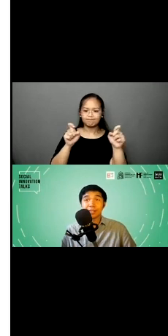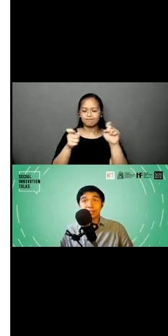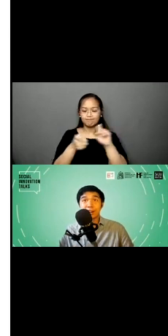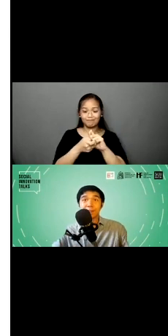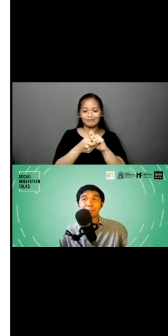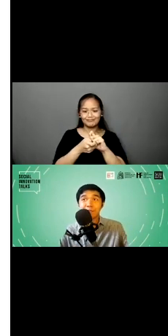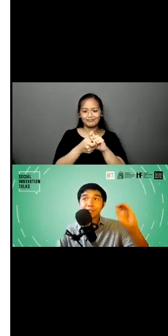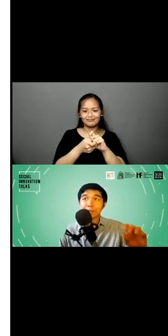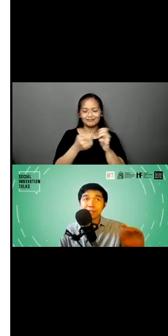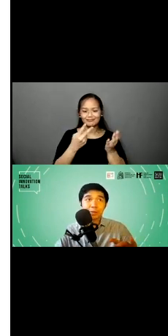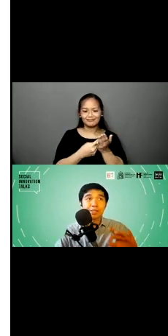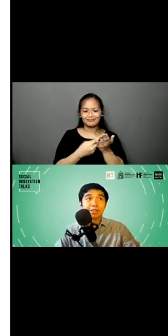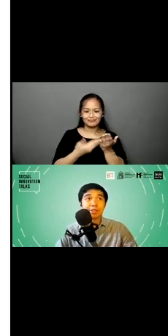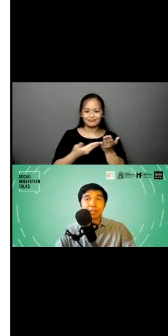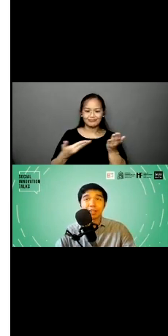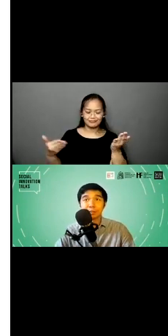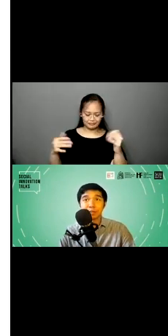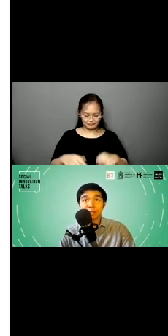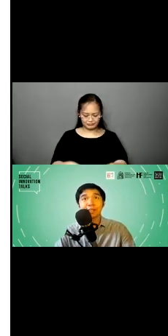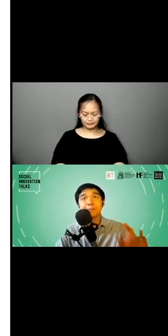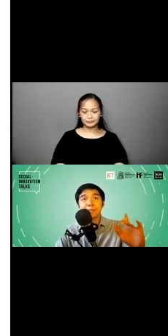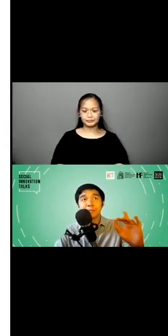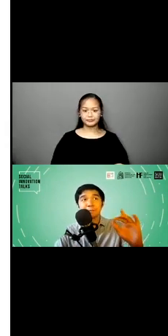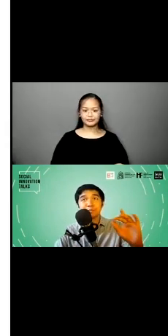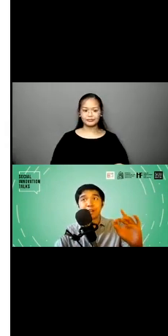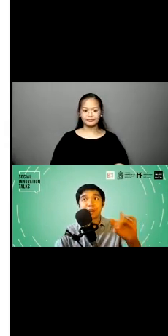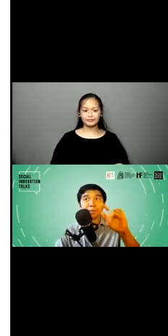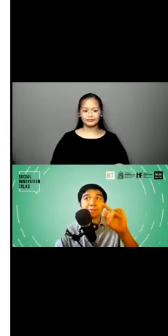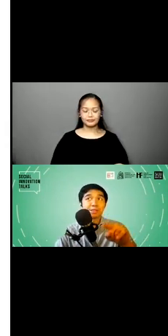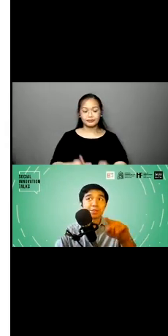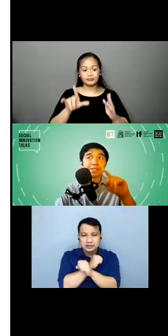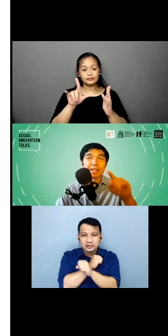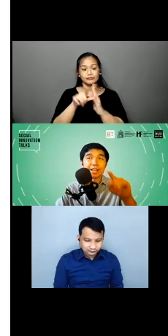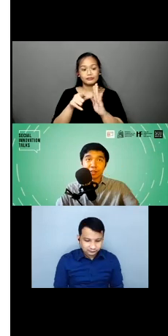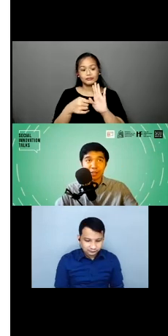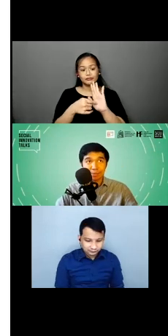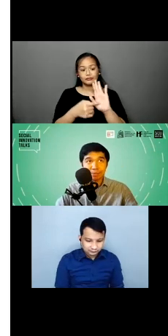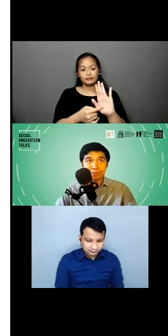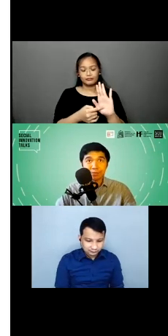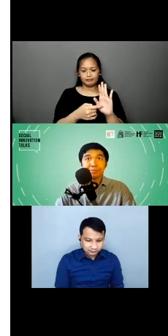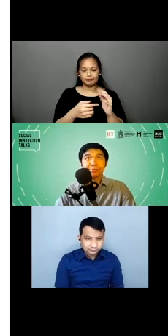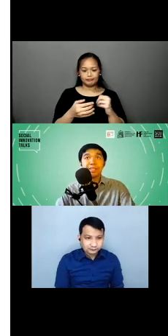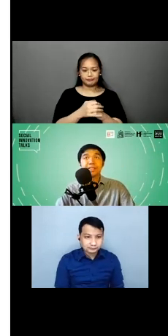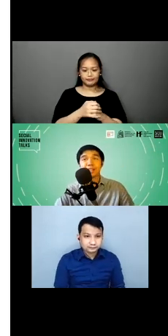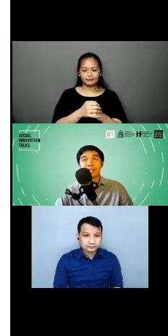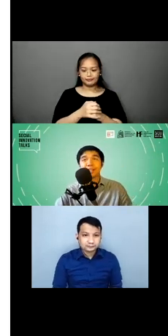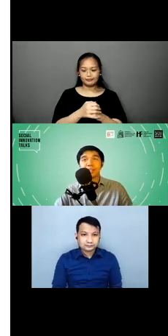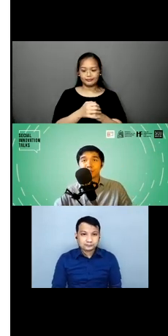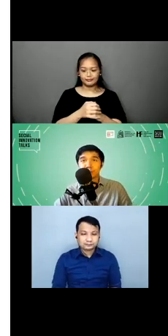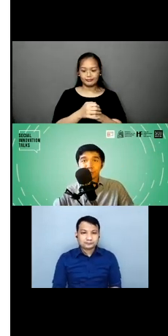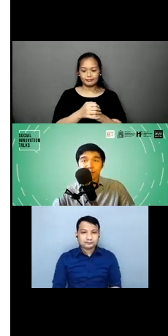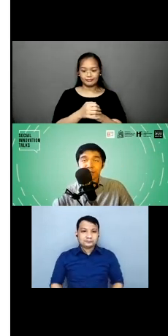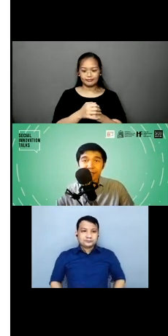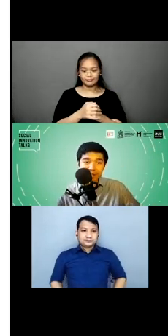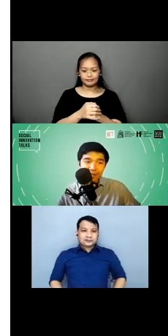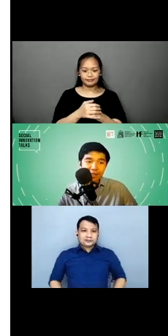Okay. There is something similar later on that I'll be presenting. But this one is like the first step. So